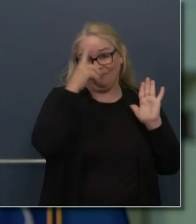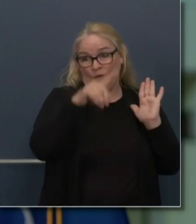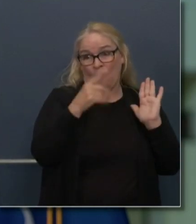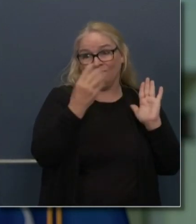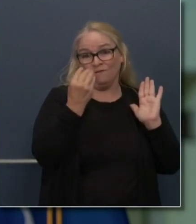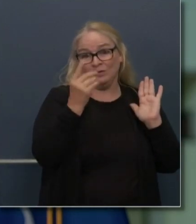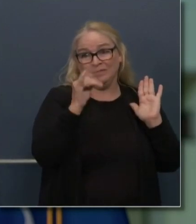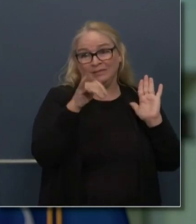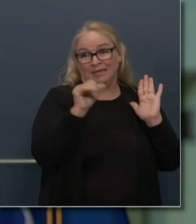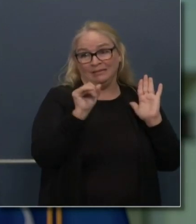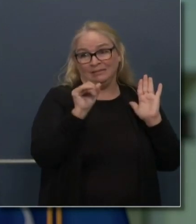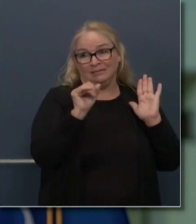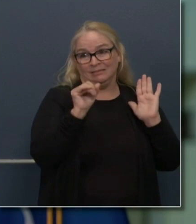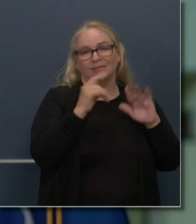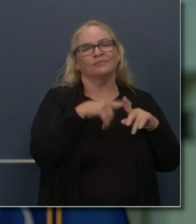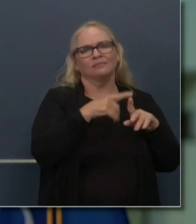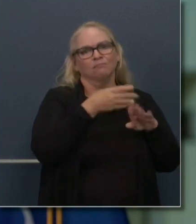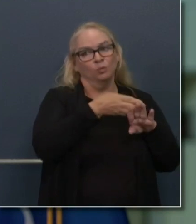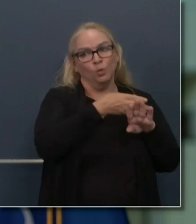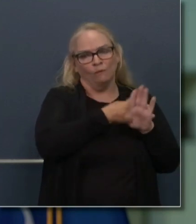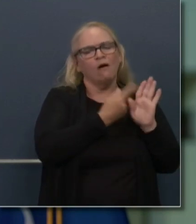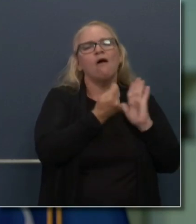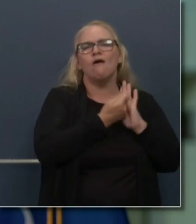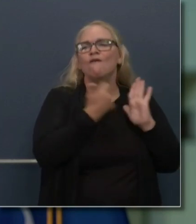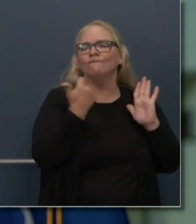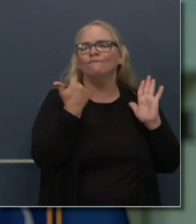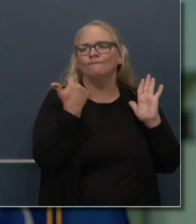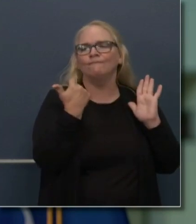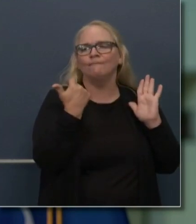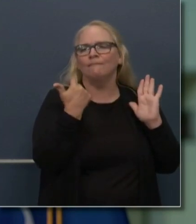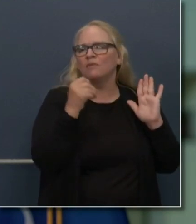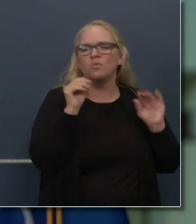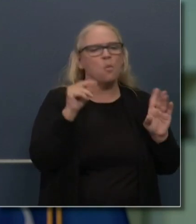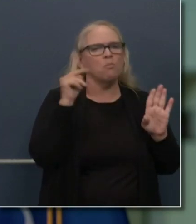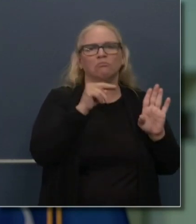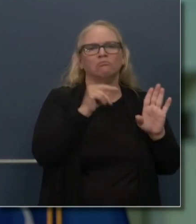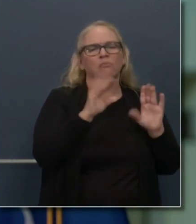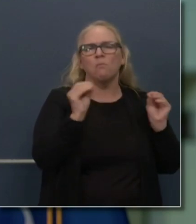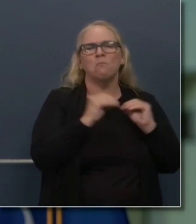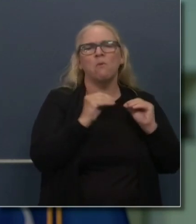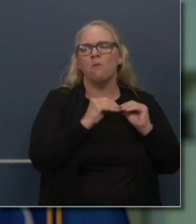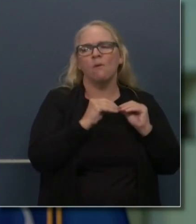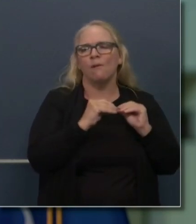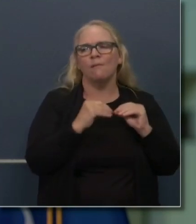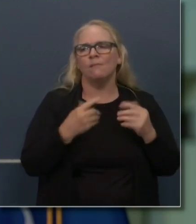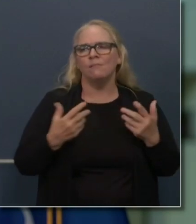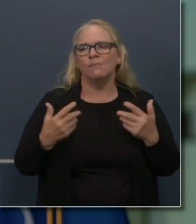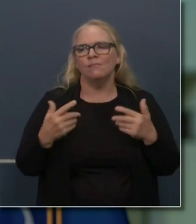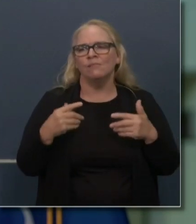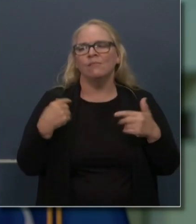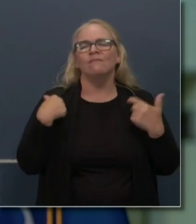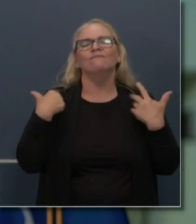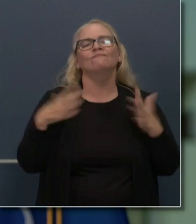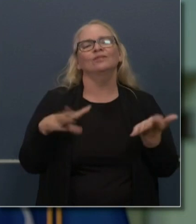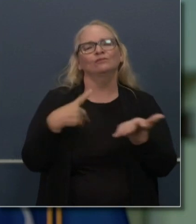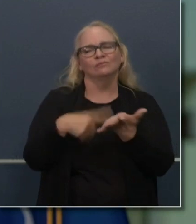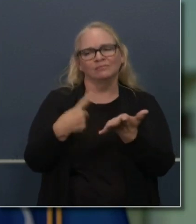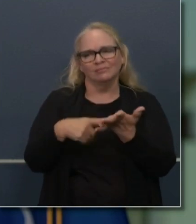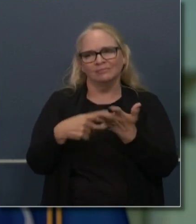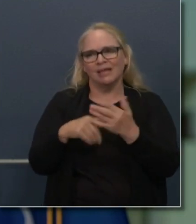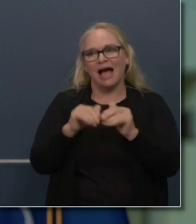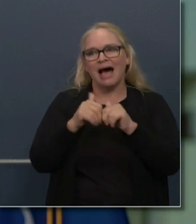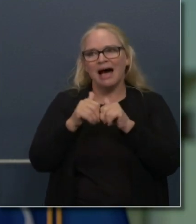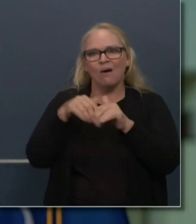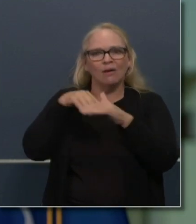to recalibrate for being open for in-person instruction. We talked about additional waivers that are